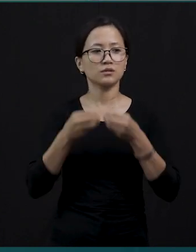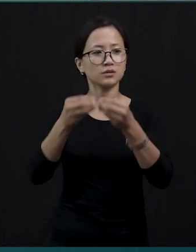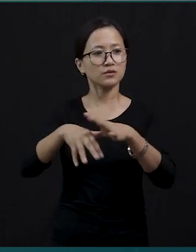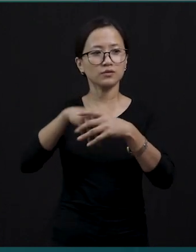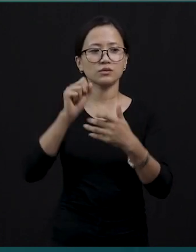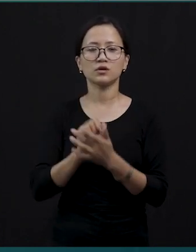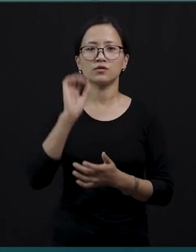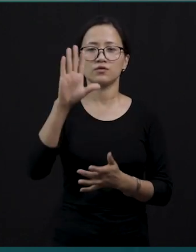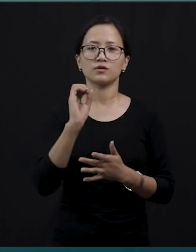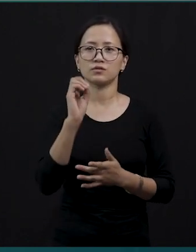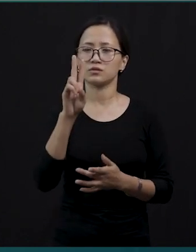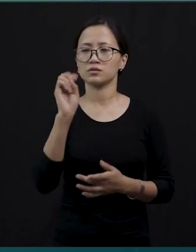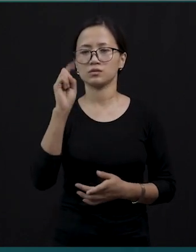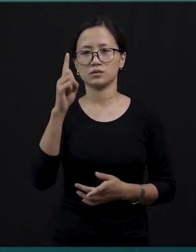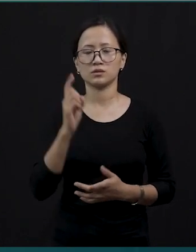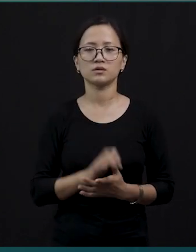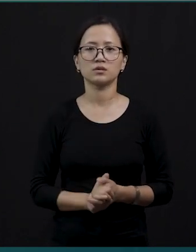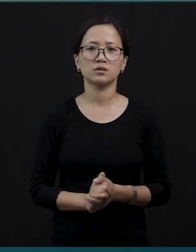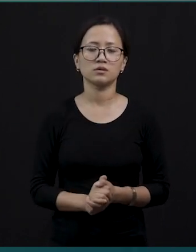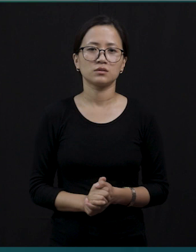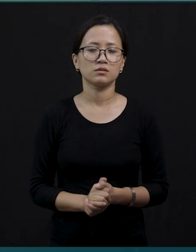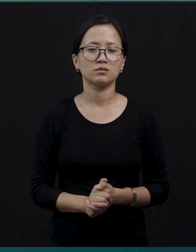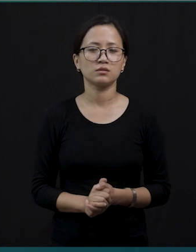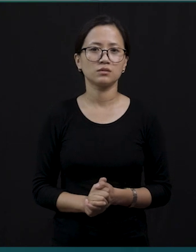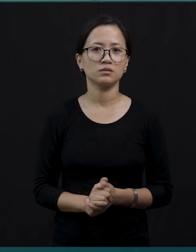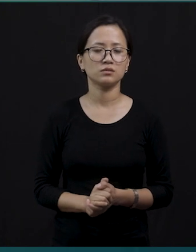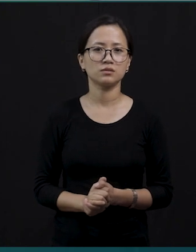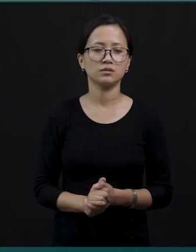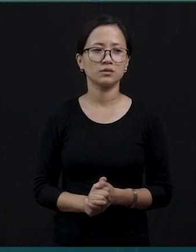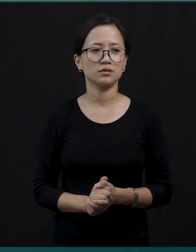out, how much they gave out of 5,828? They gave out